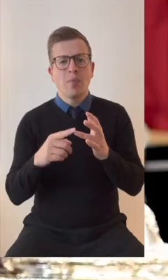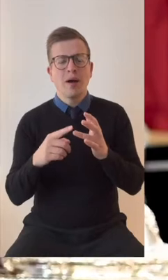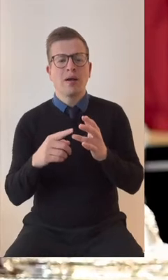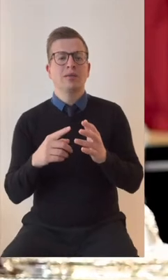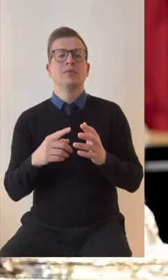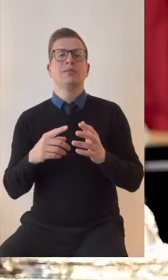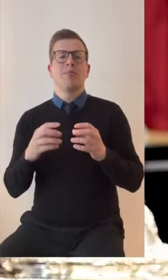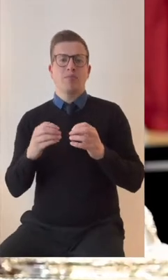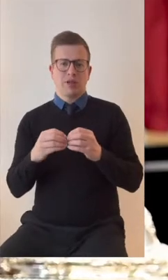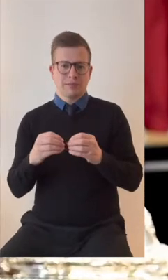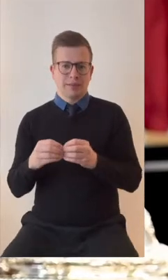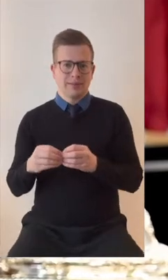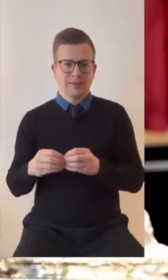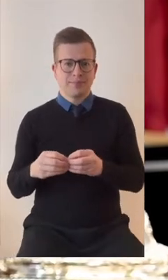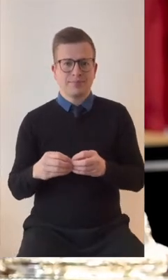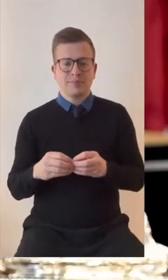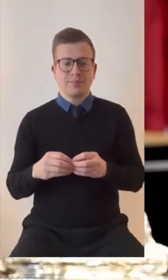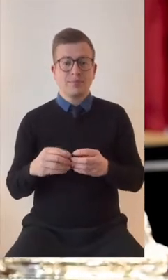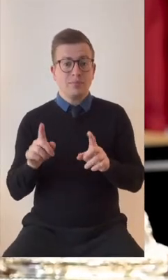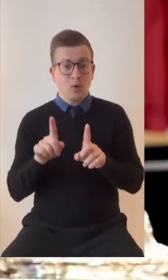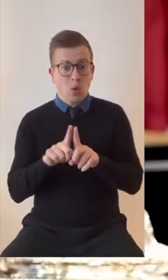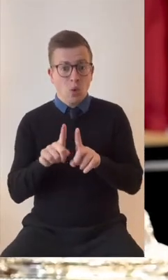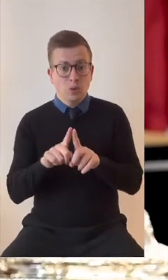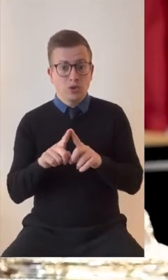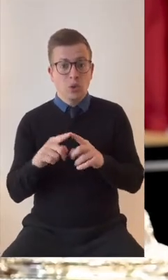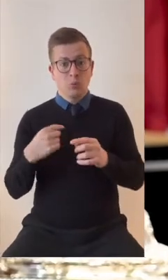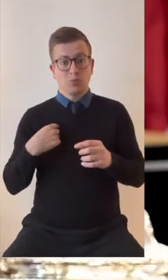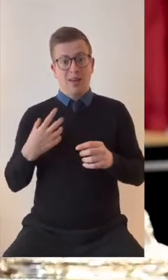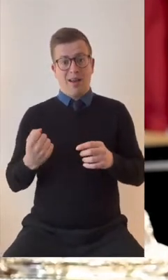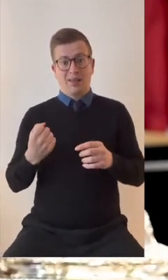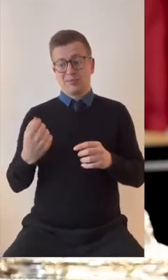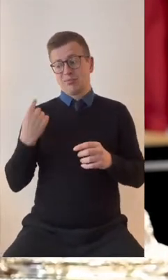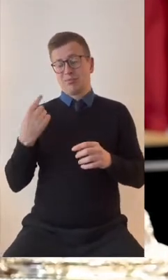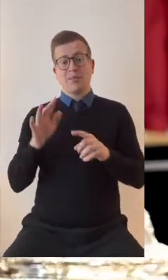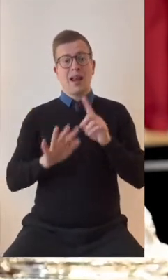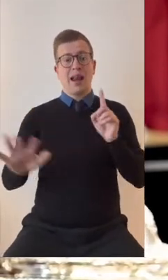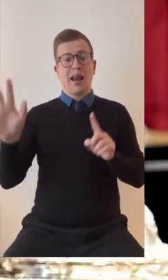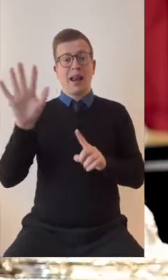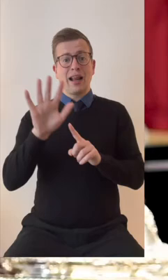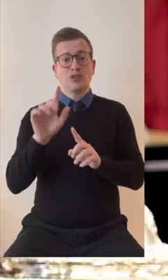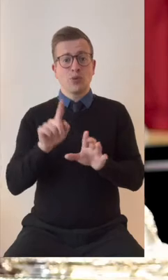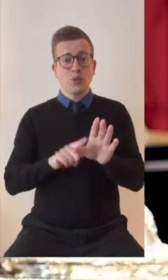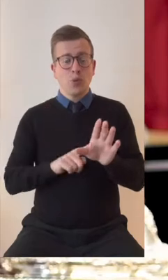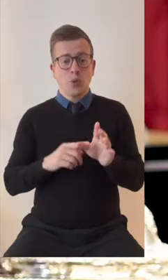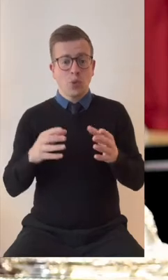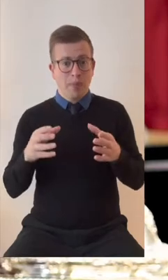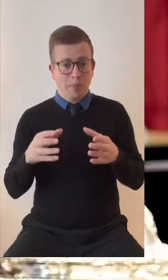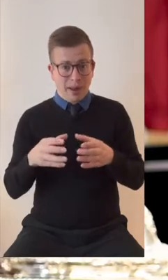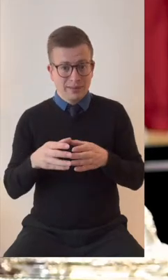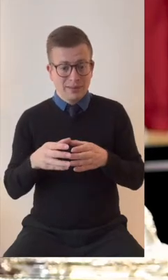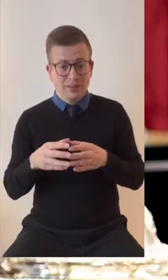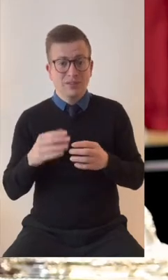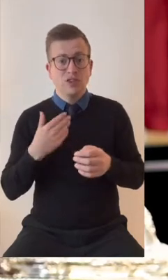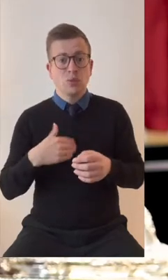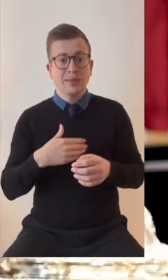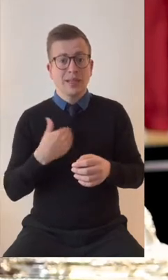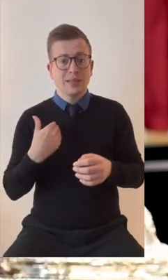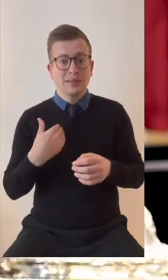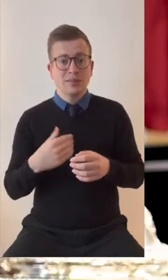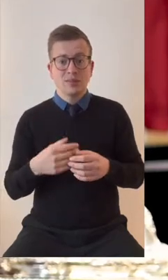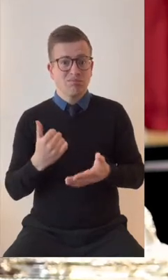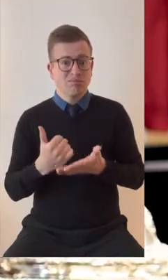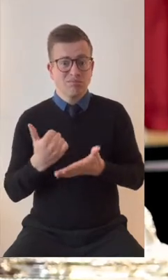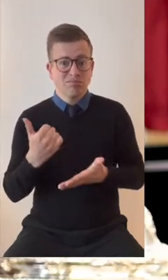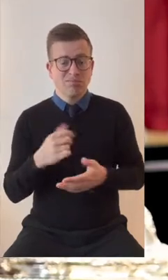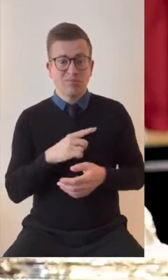Oberland Brass Band. And also a thing we had is also the National Youth Brass Band of Switzerland, which was